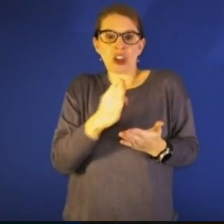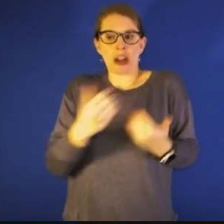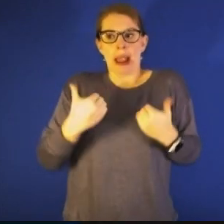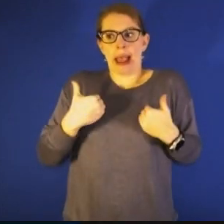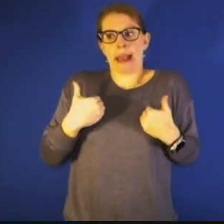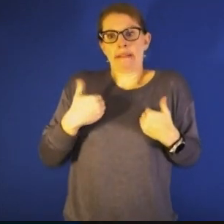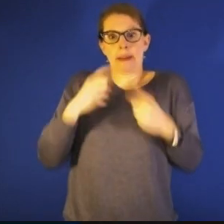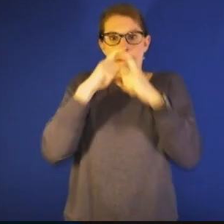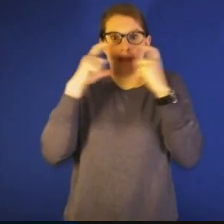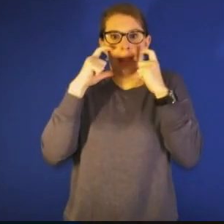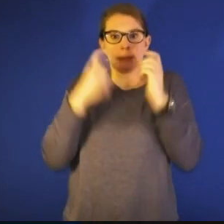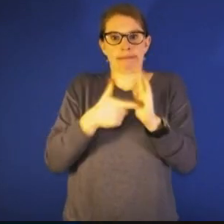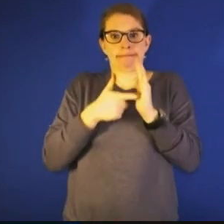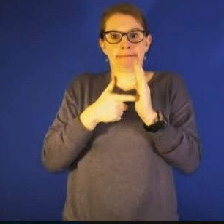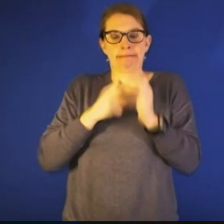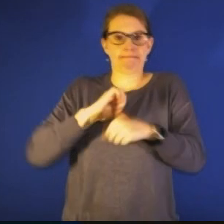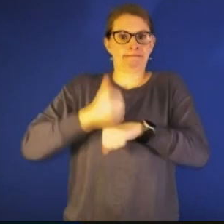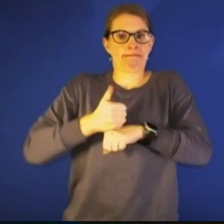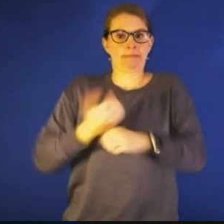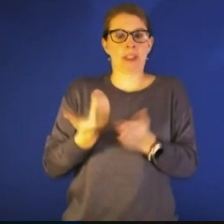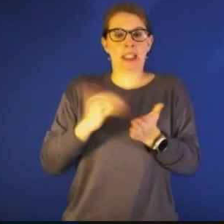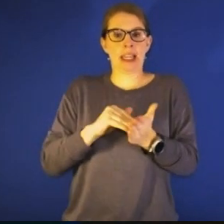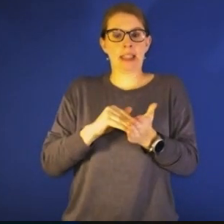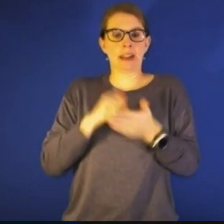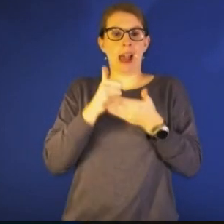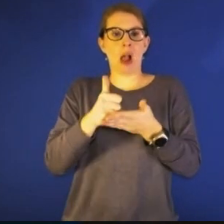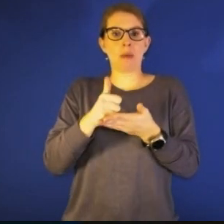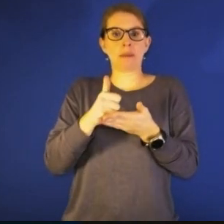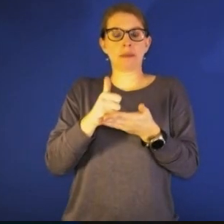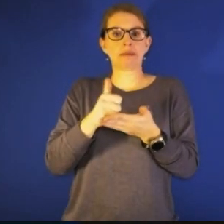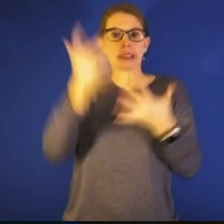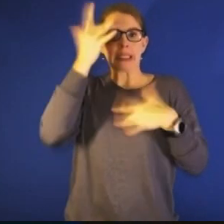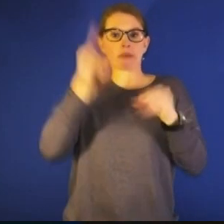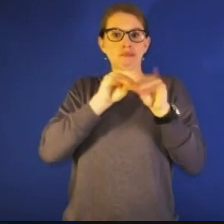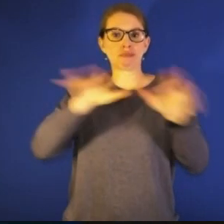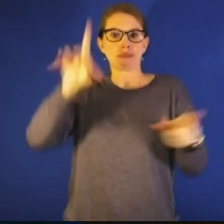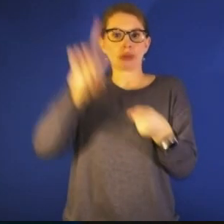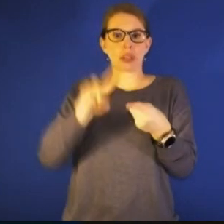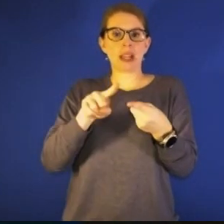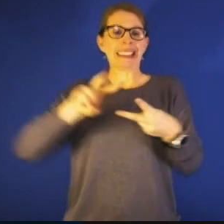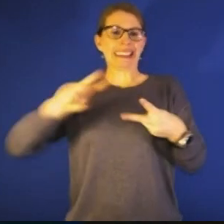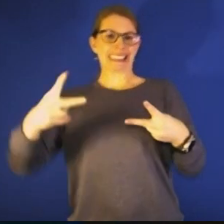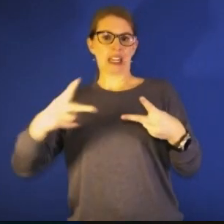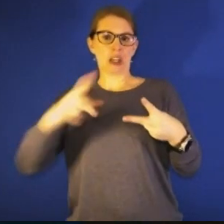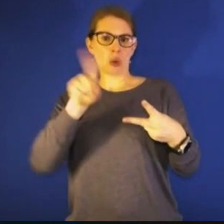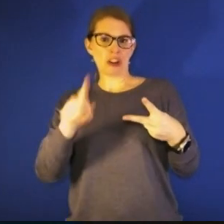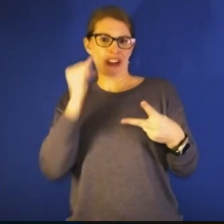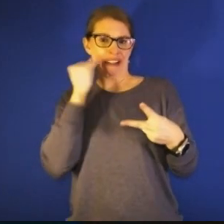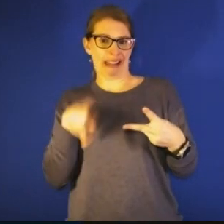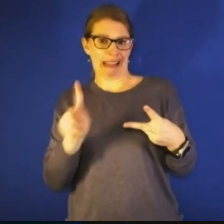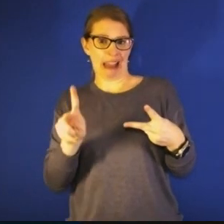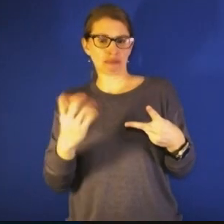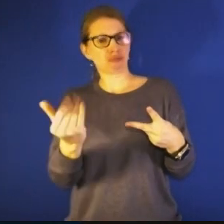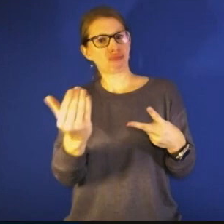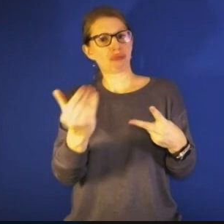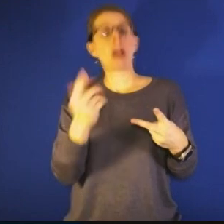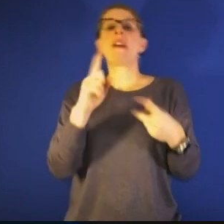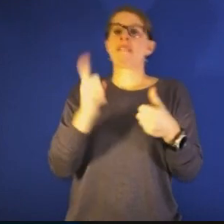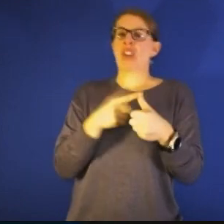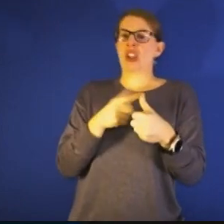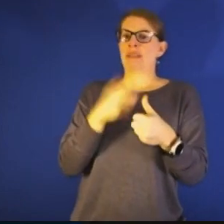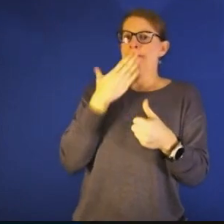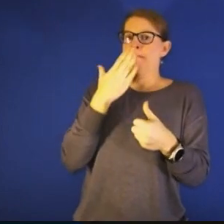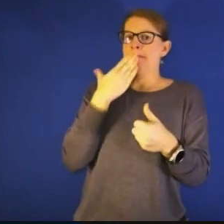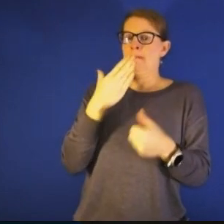requirements again as a tool to fight this pandemic. And I have a second question, if you will allow it. You bet. So first, let's just say thank you to